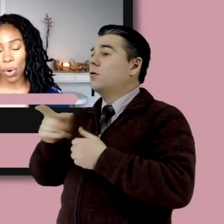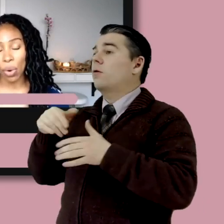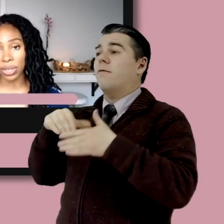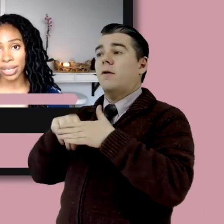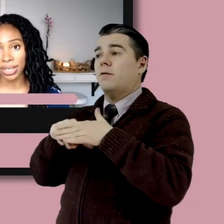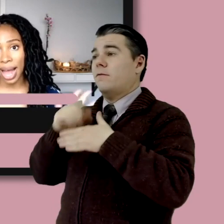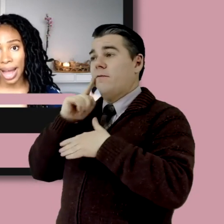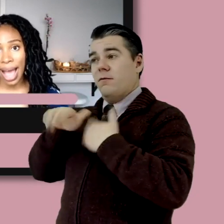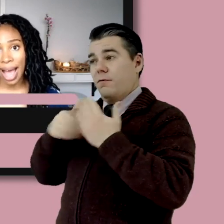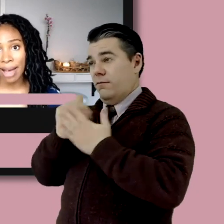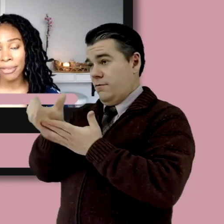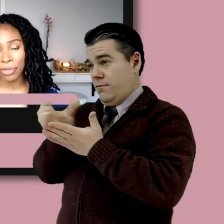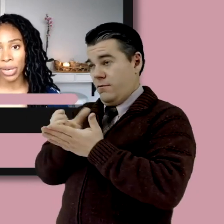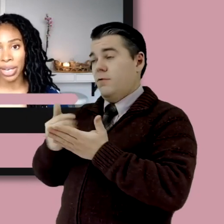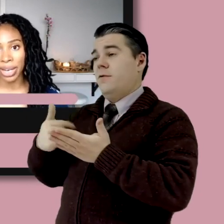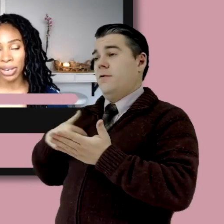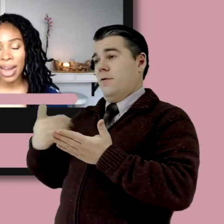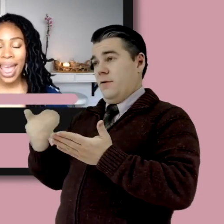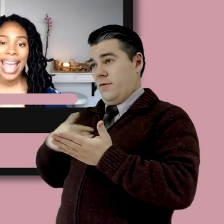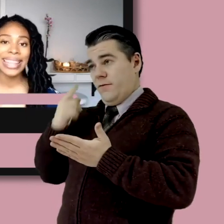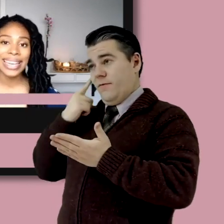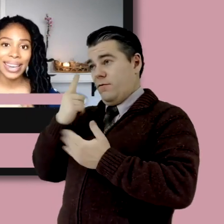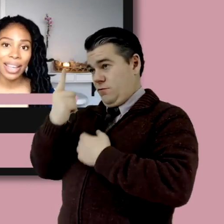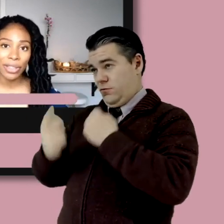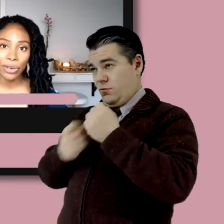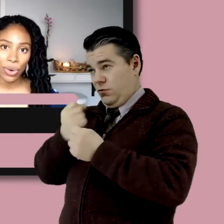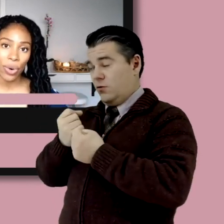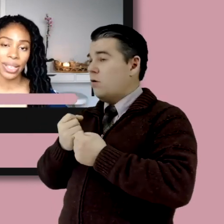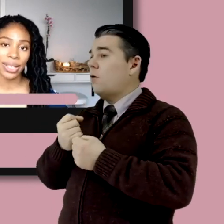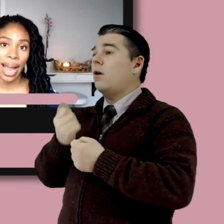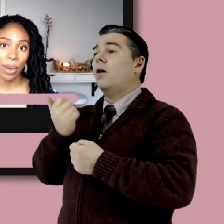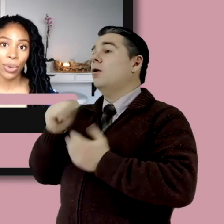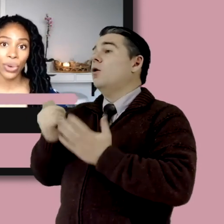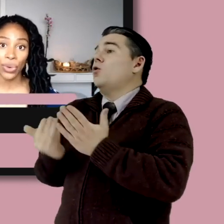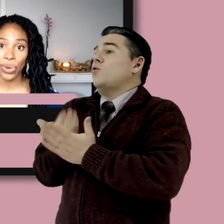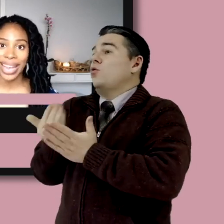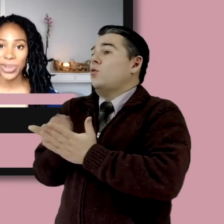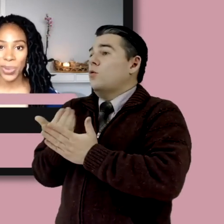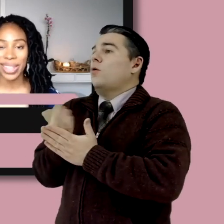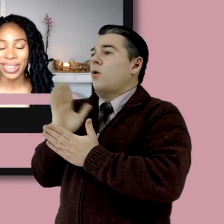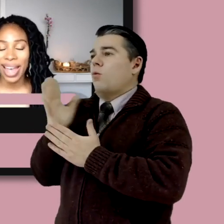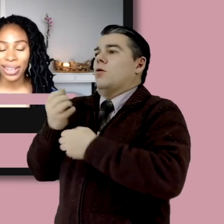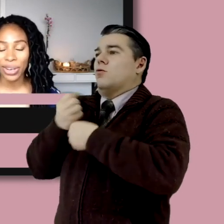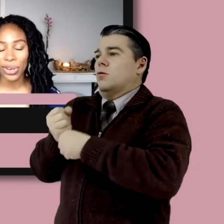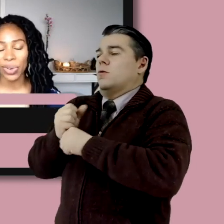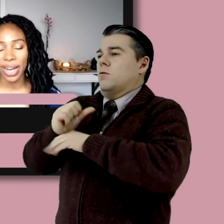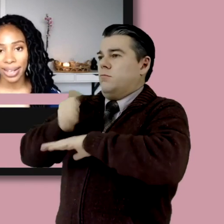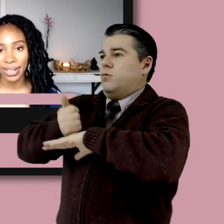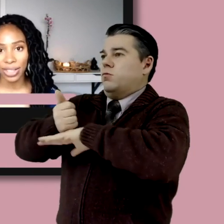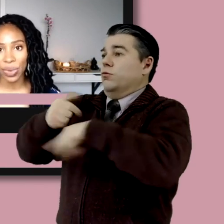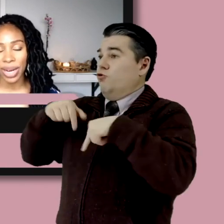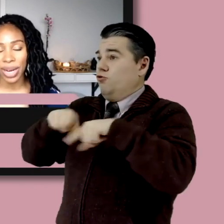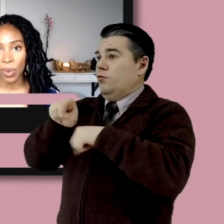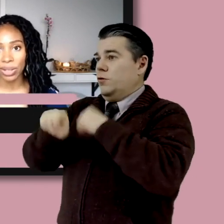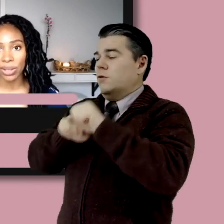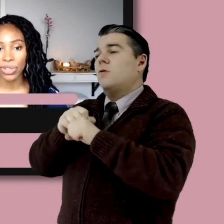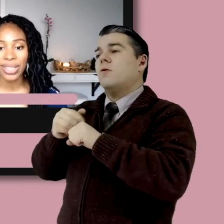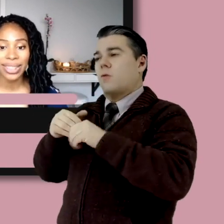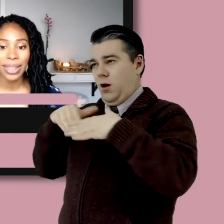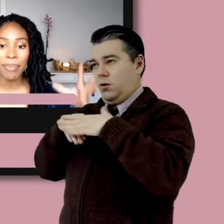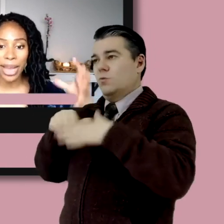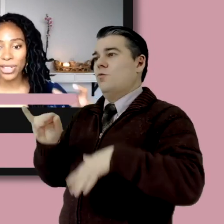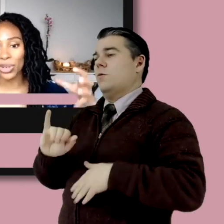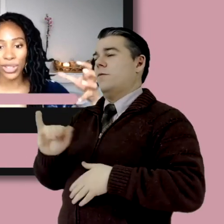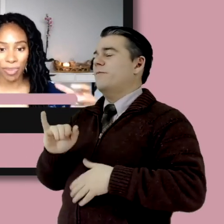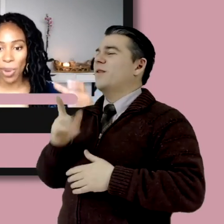all of the courses that I have for a year, and then any other new courses that I will create within that year, you get access to it as well. So it's just